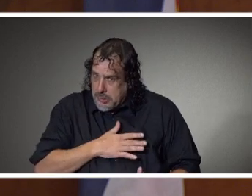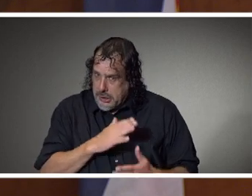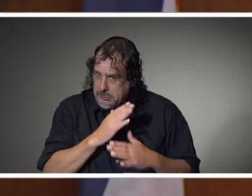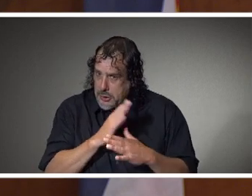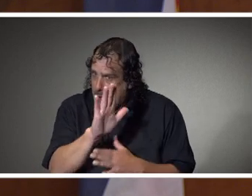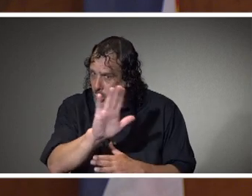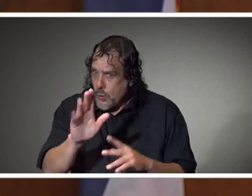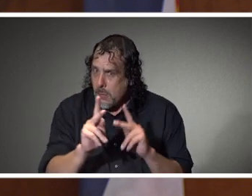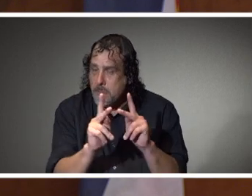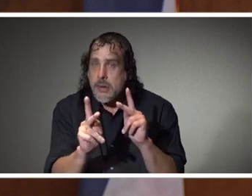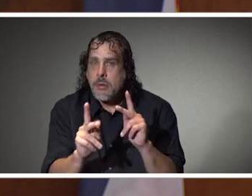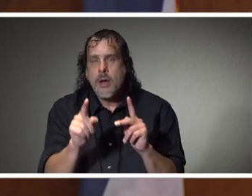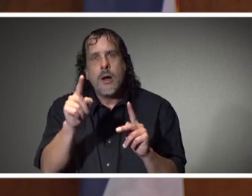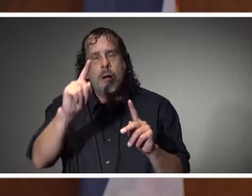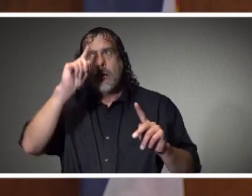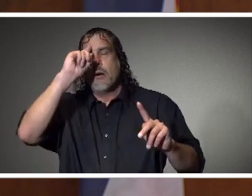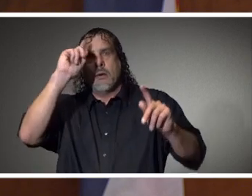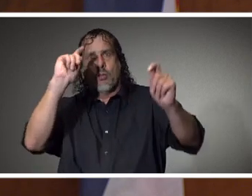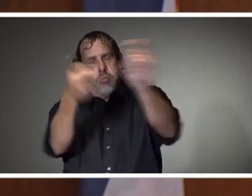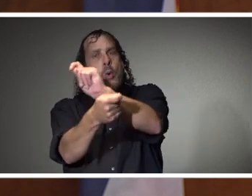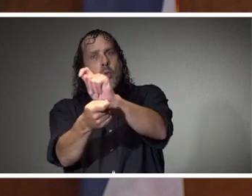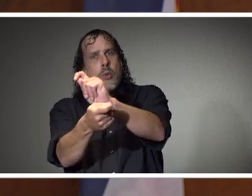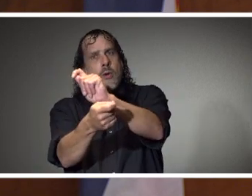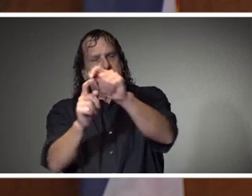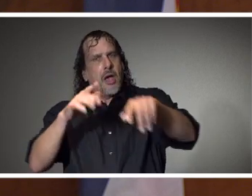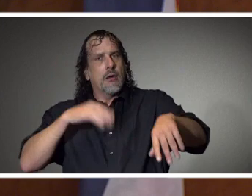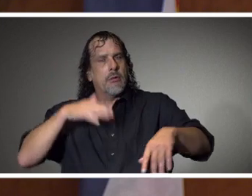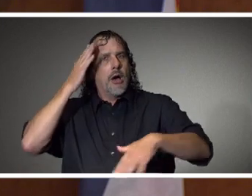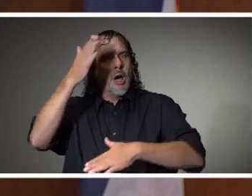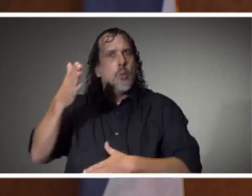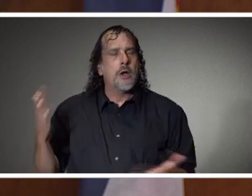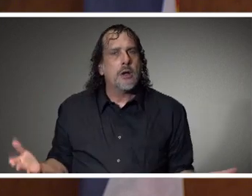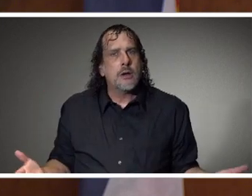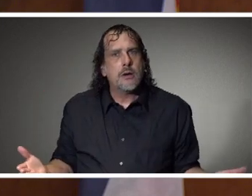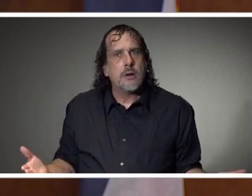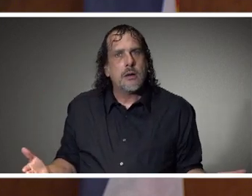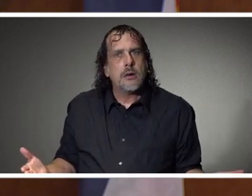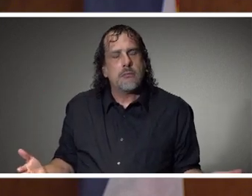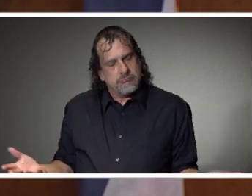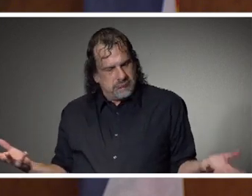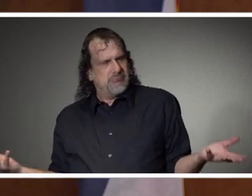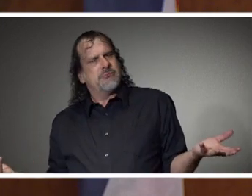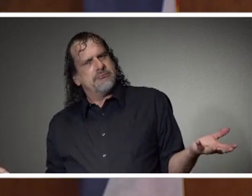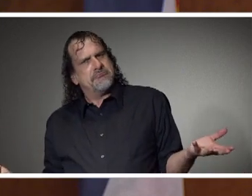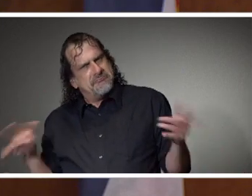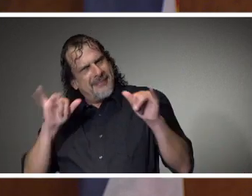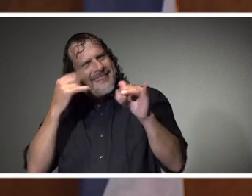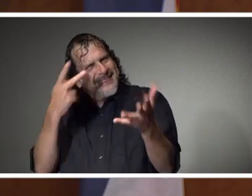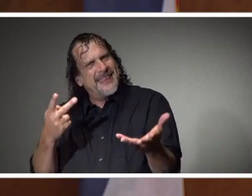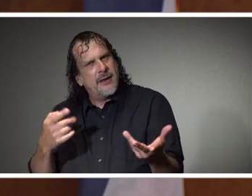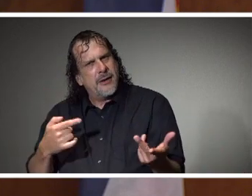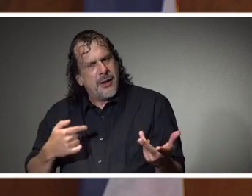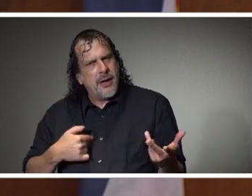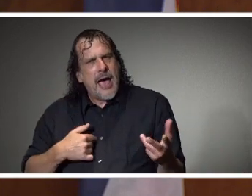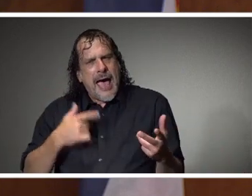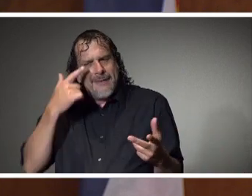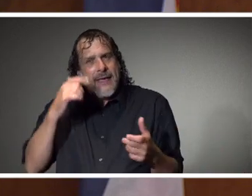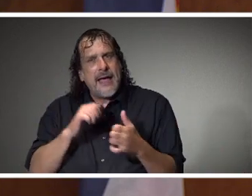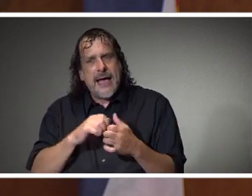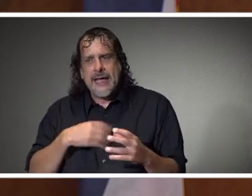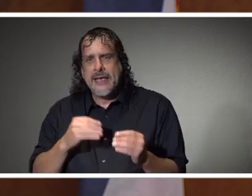flock, he immediately said, I will do exactly that. And so we think we can get more